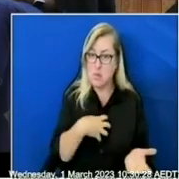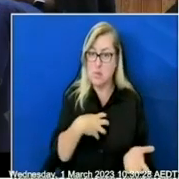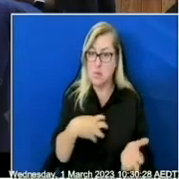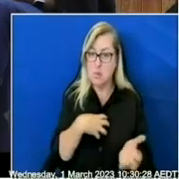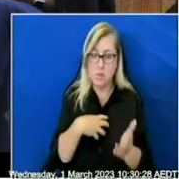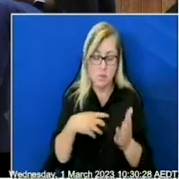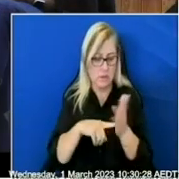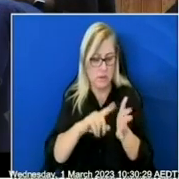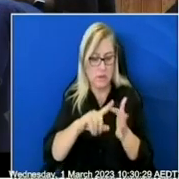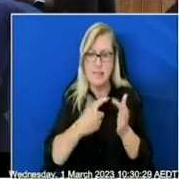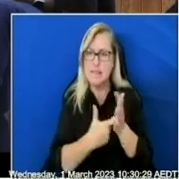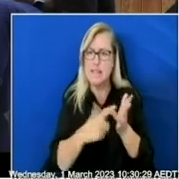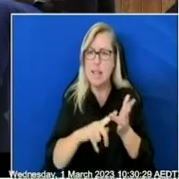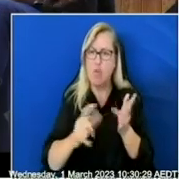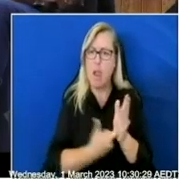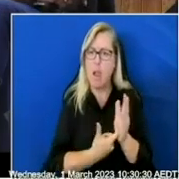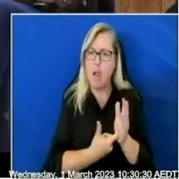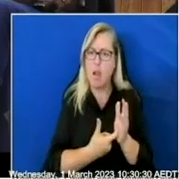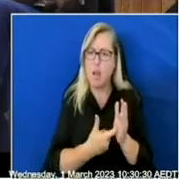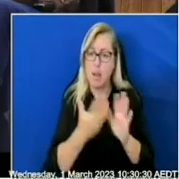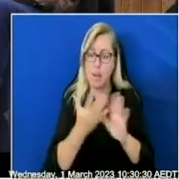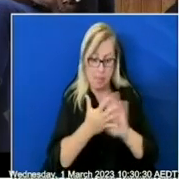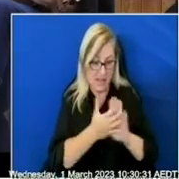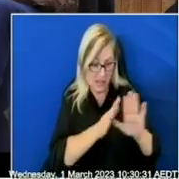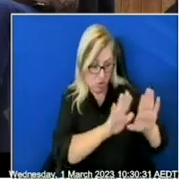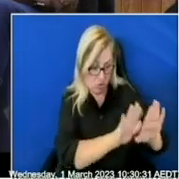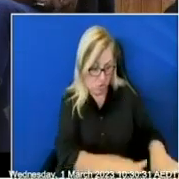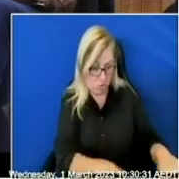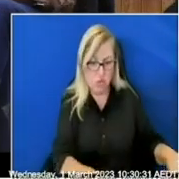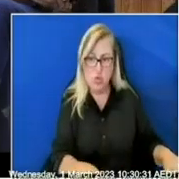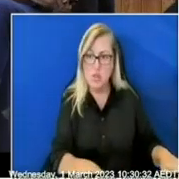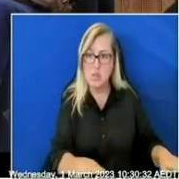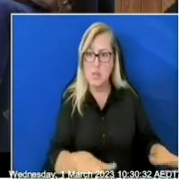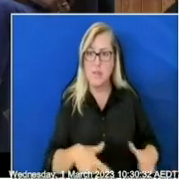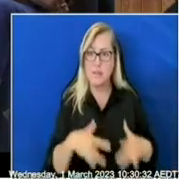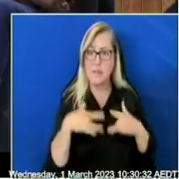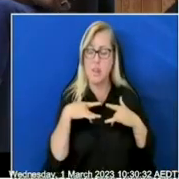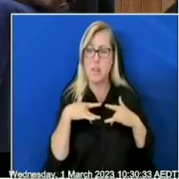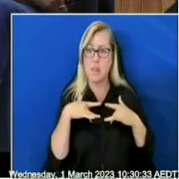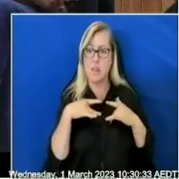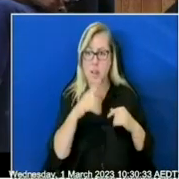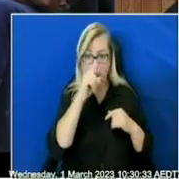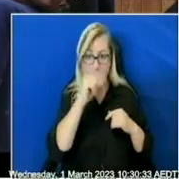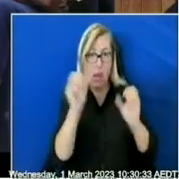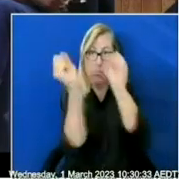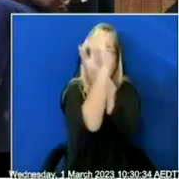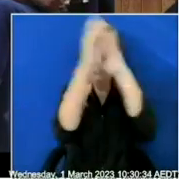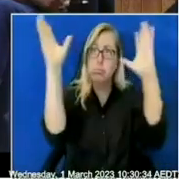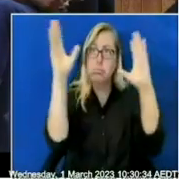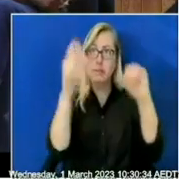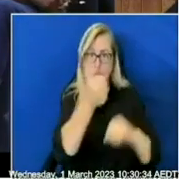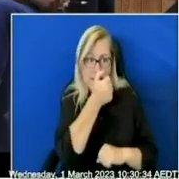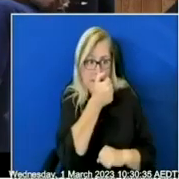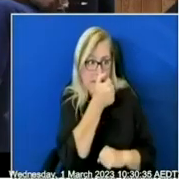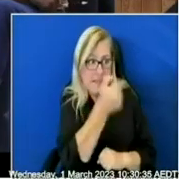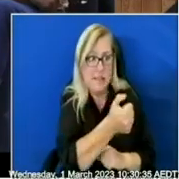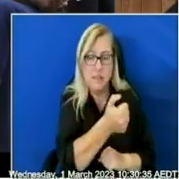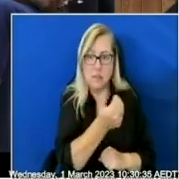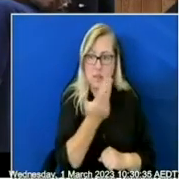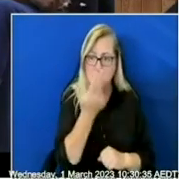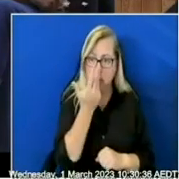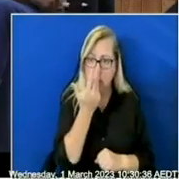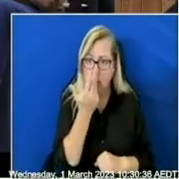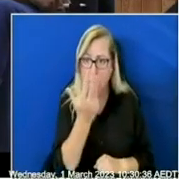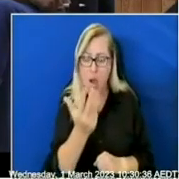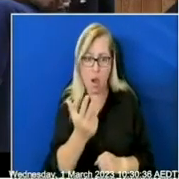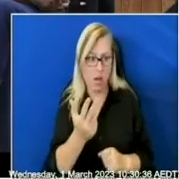children. Could you imagine being a 6-year-old, a 9-year-old, how terrified you'll be? You don't know